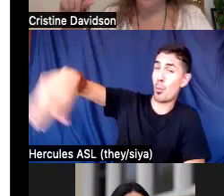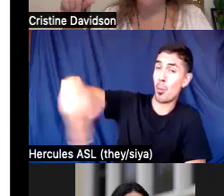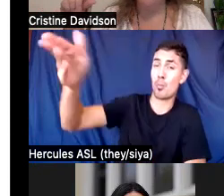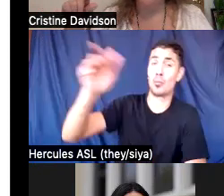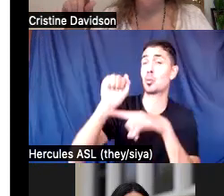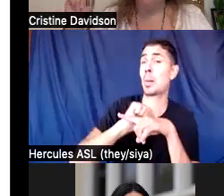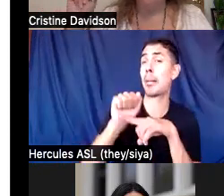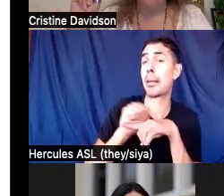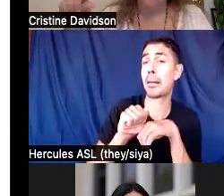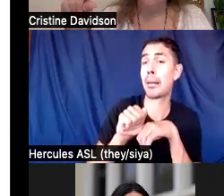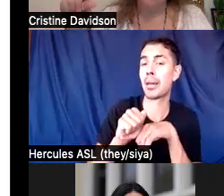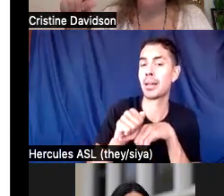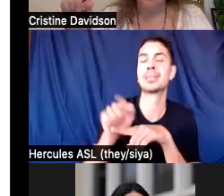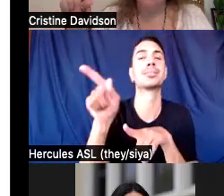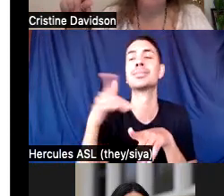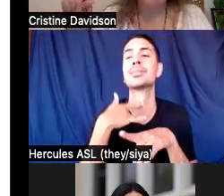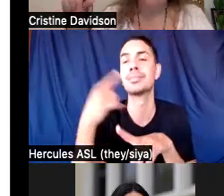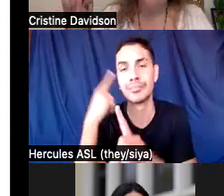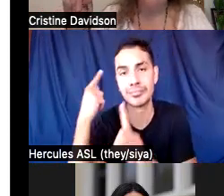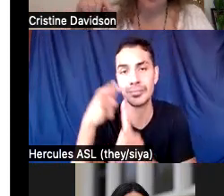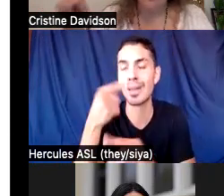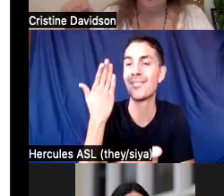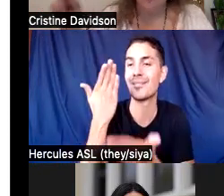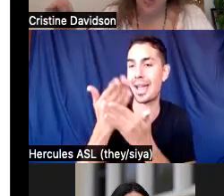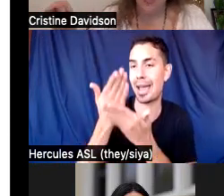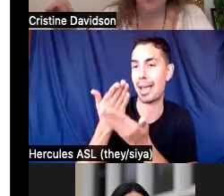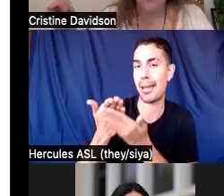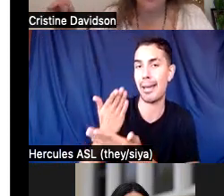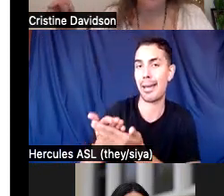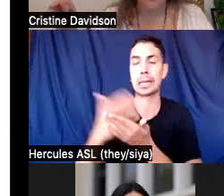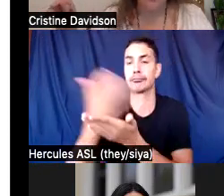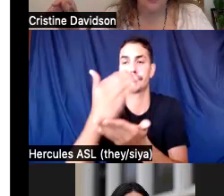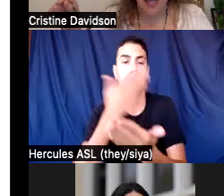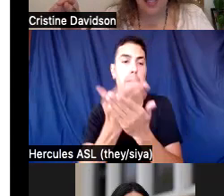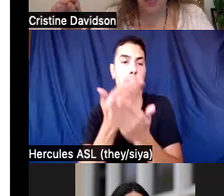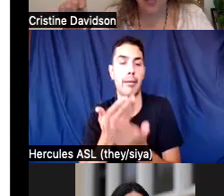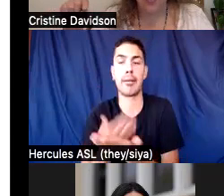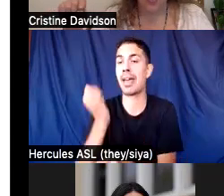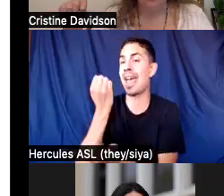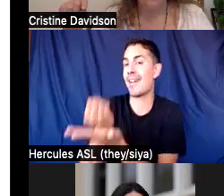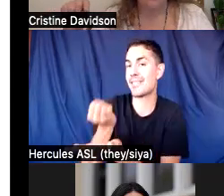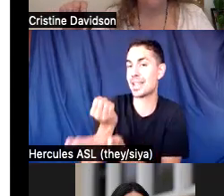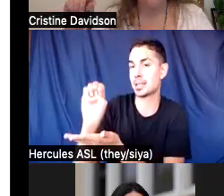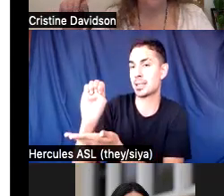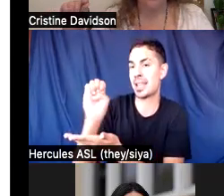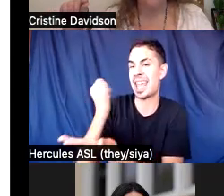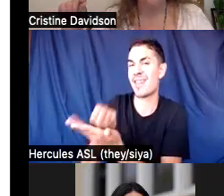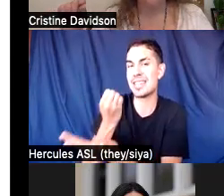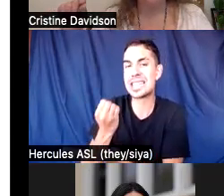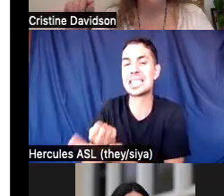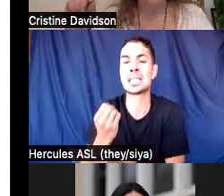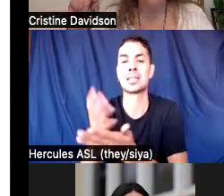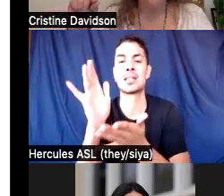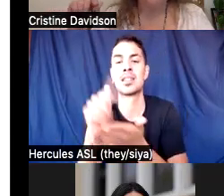get the facts, collect the evidence, write down the facts, right? Like that's what their job is. That's what they're trained